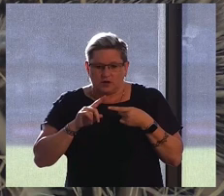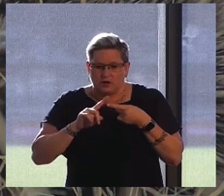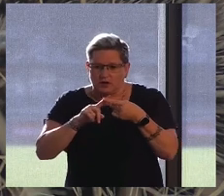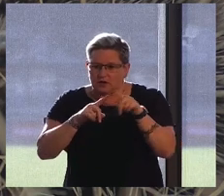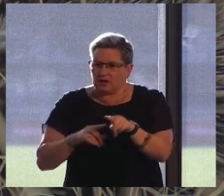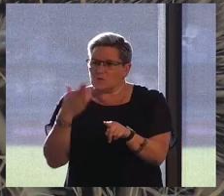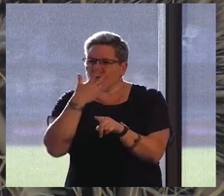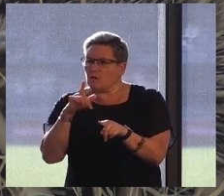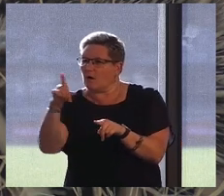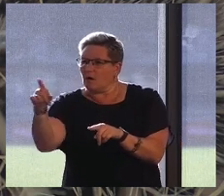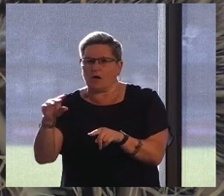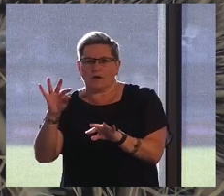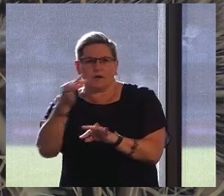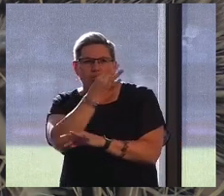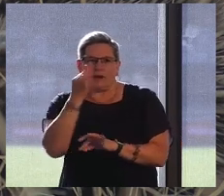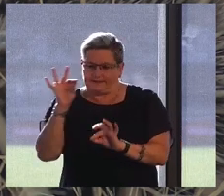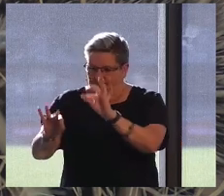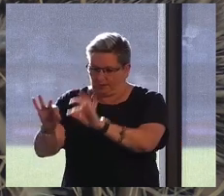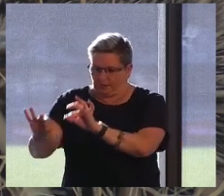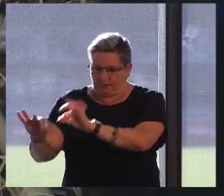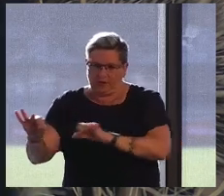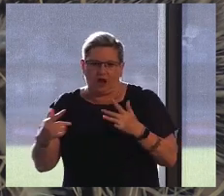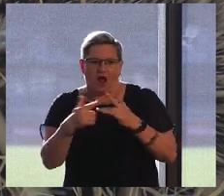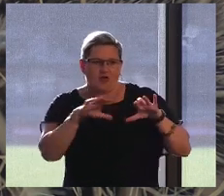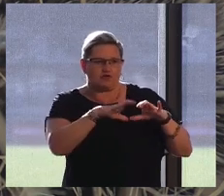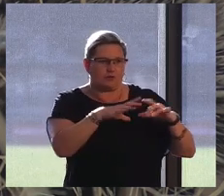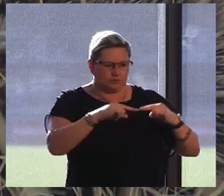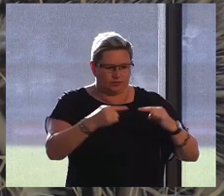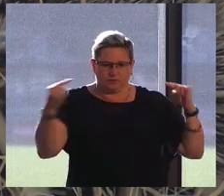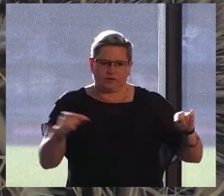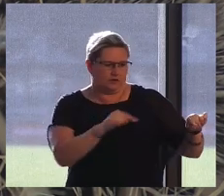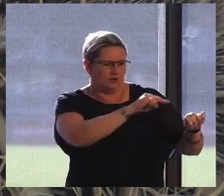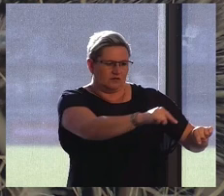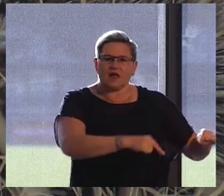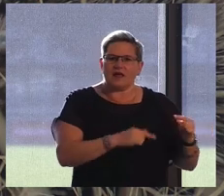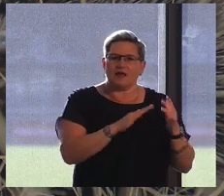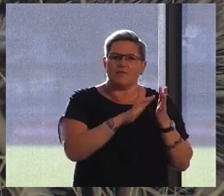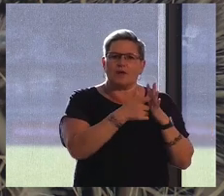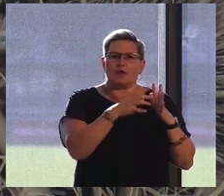plants. Soon we had opposition, a group set up called the Merriweather Industrialists.